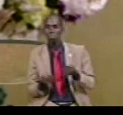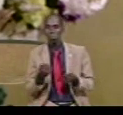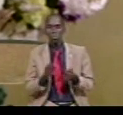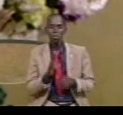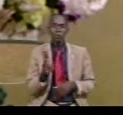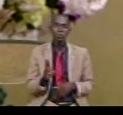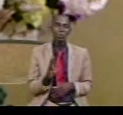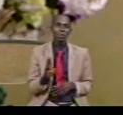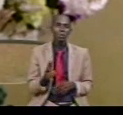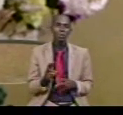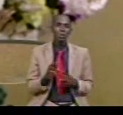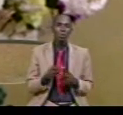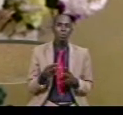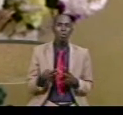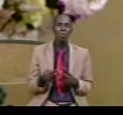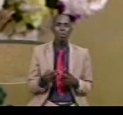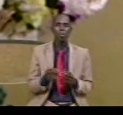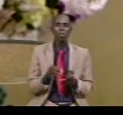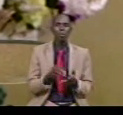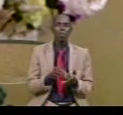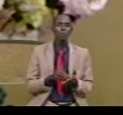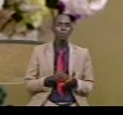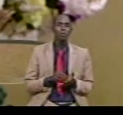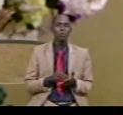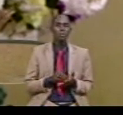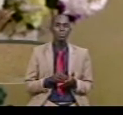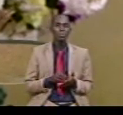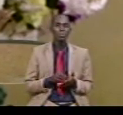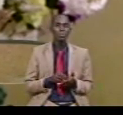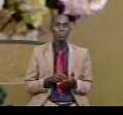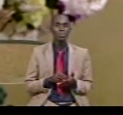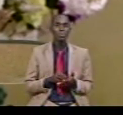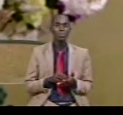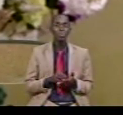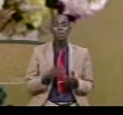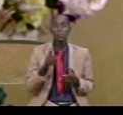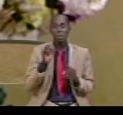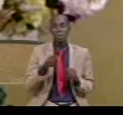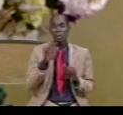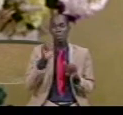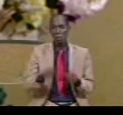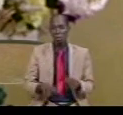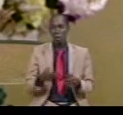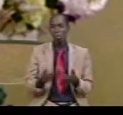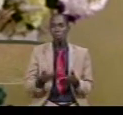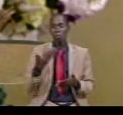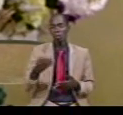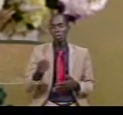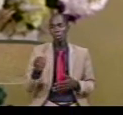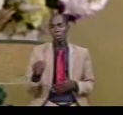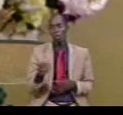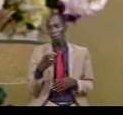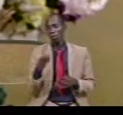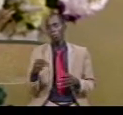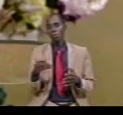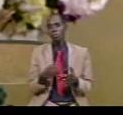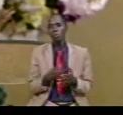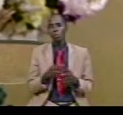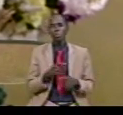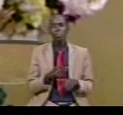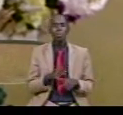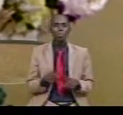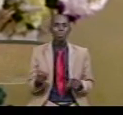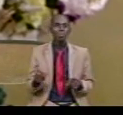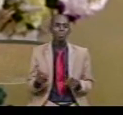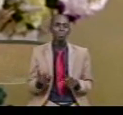does he own a plane, although he could afford one. He has no train of bodyguards and other carrying